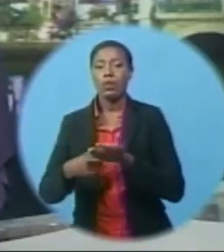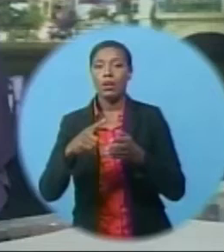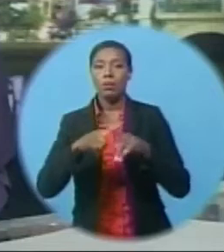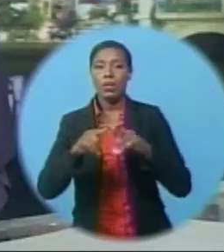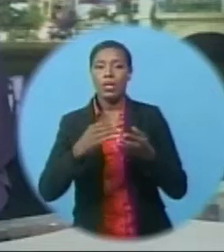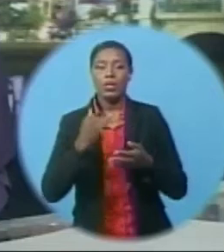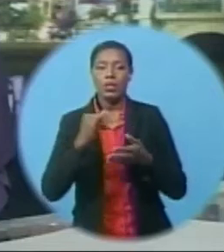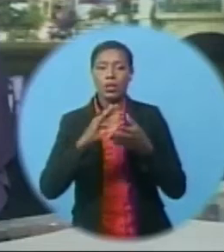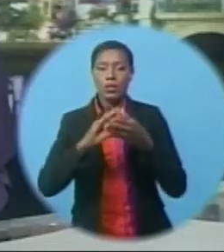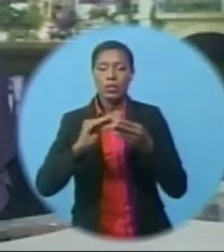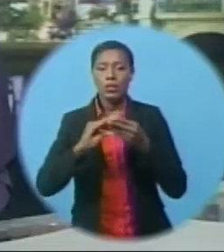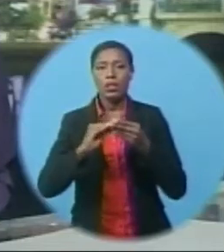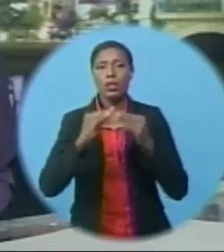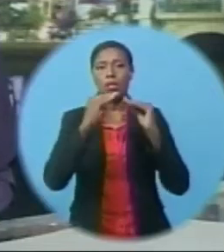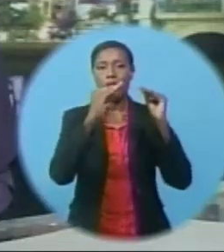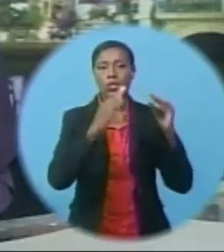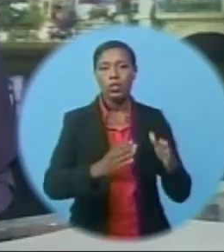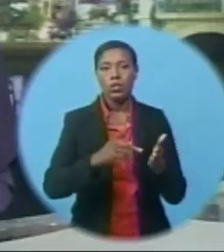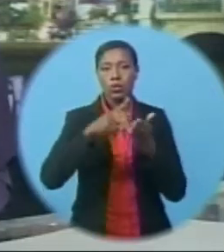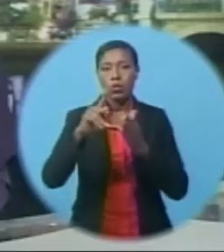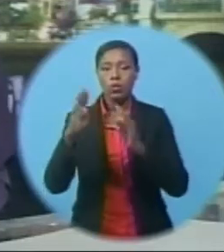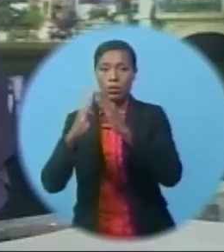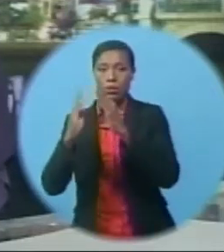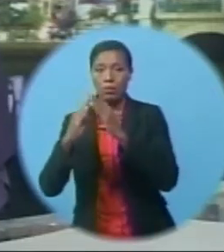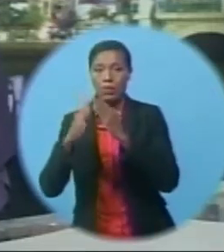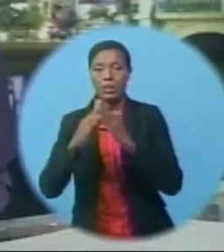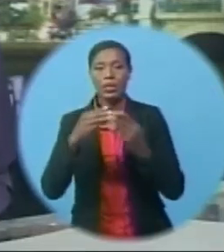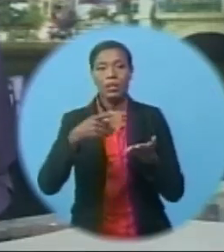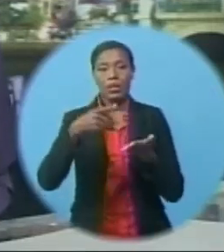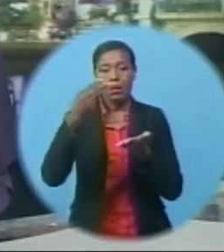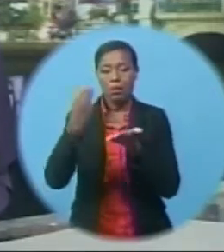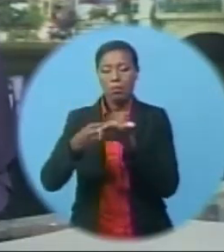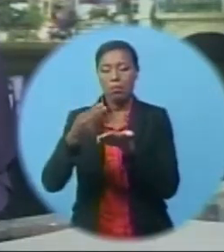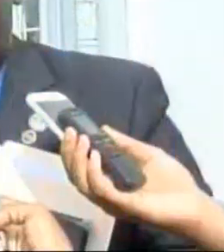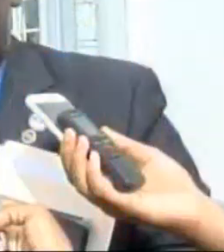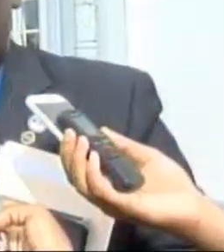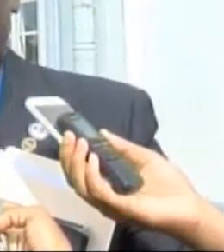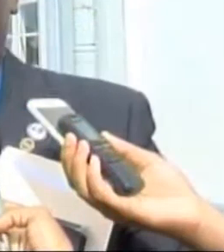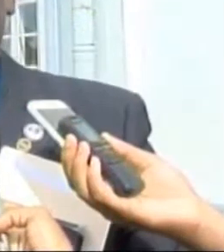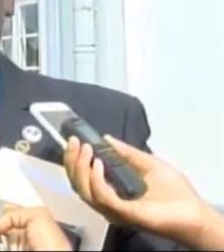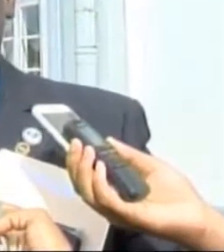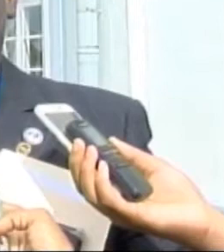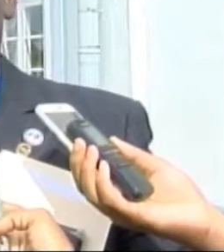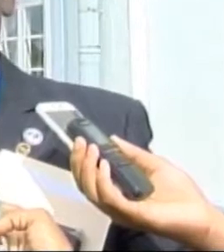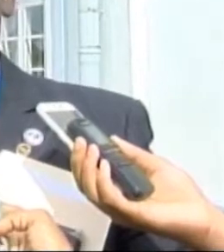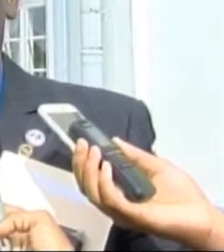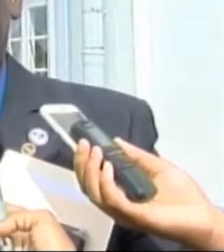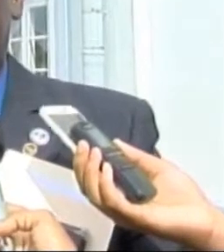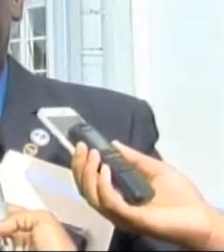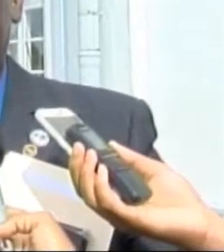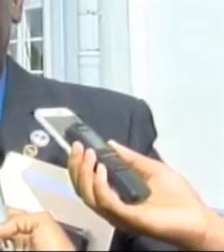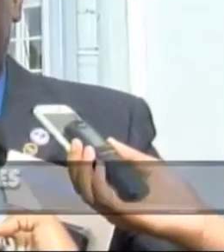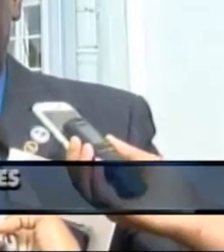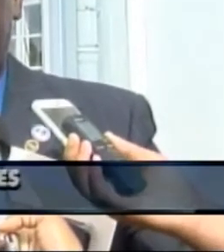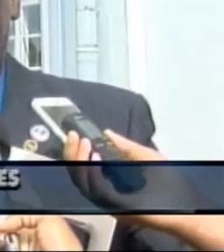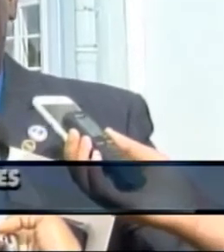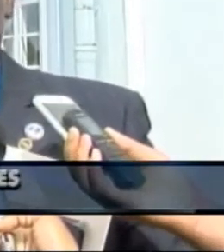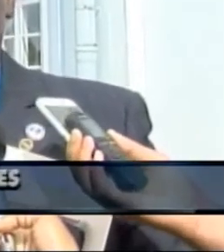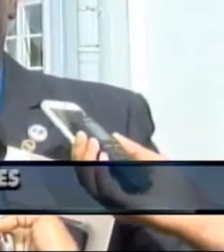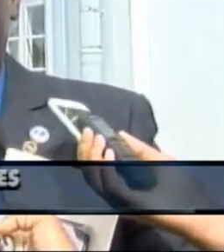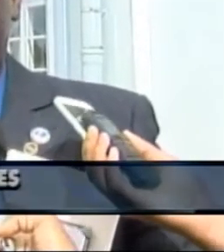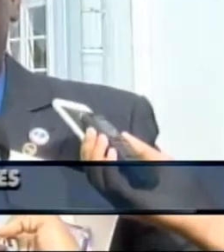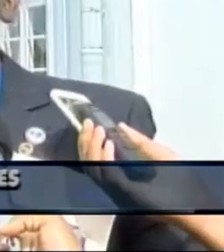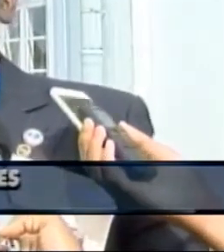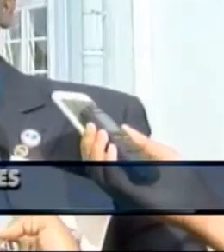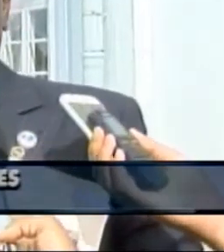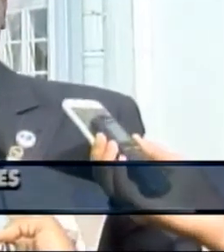they attended unsanctioned meetings, is now before the courts. My position is if there is a matter